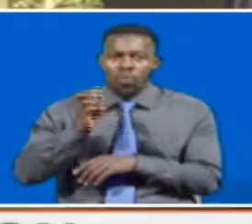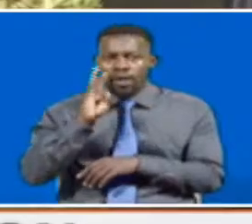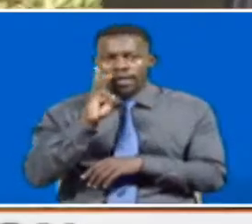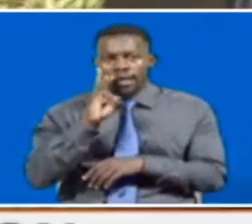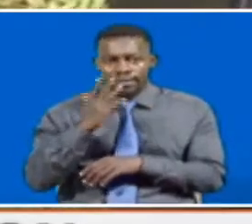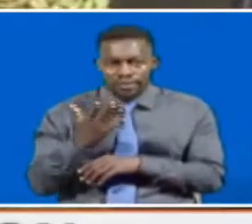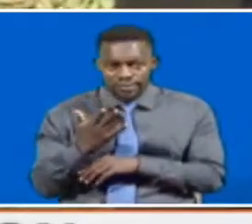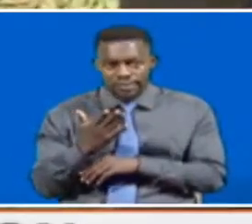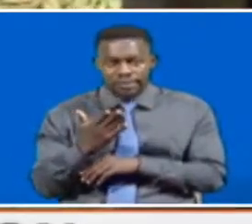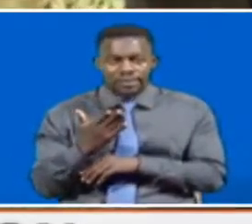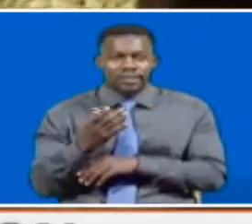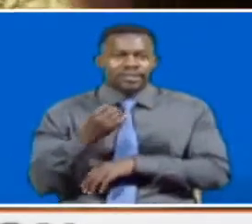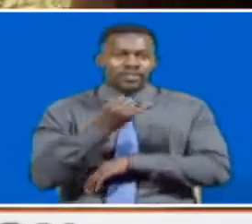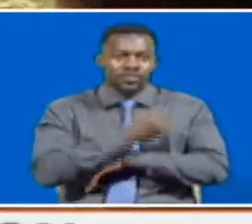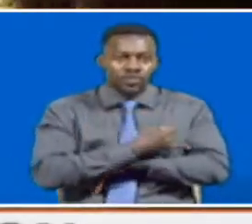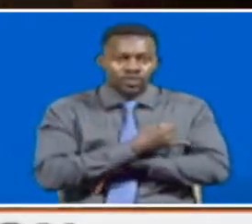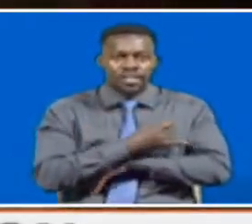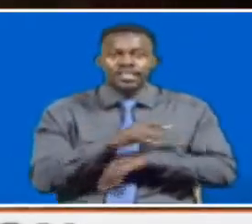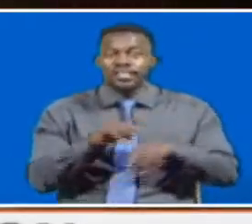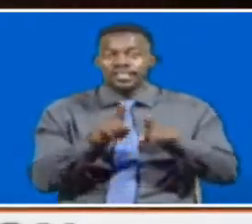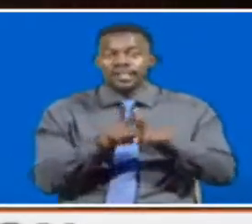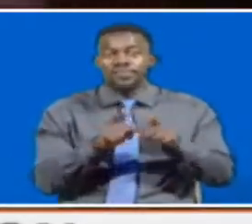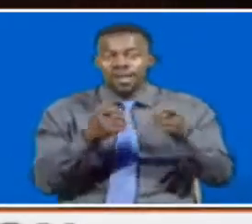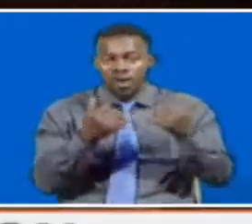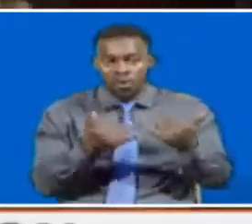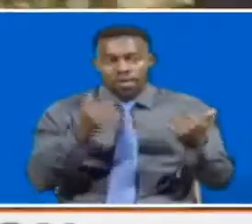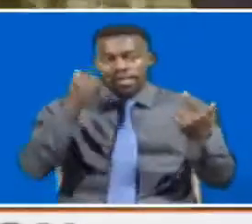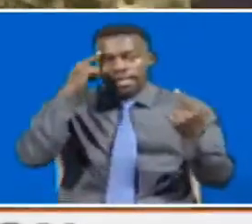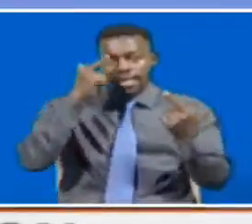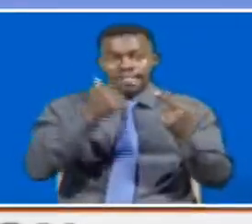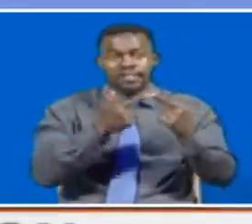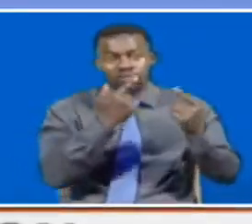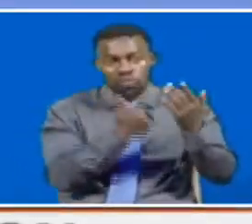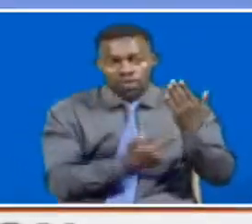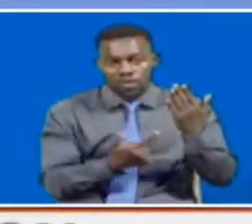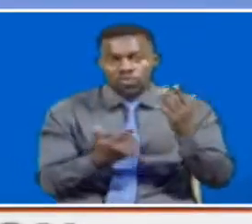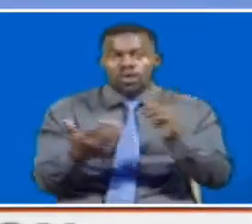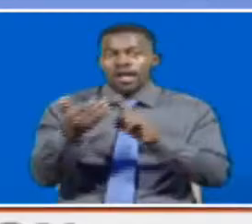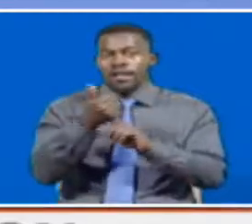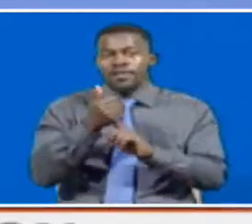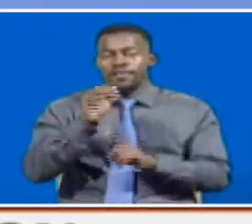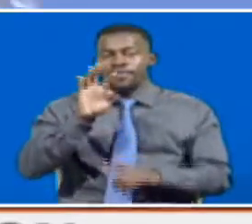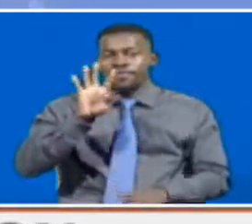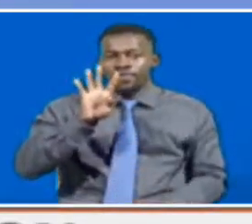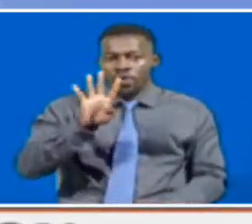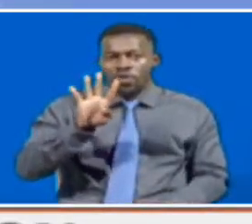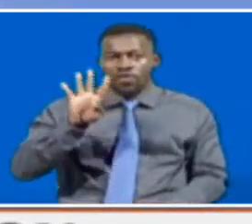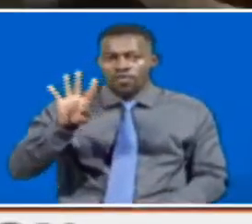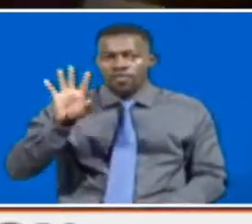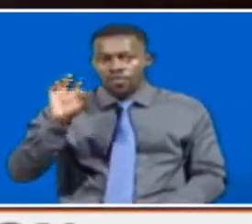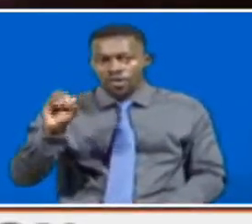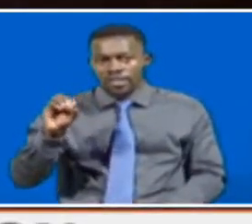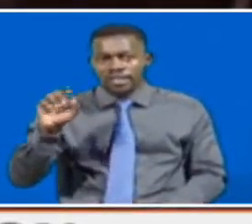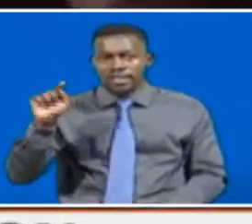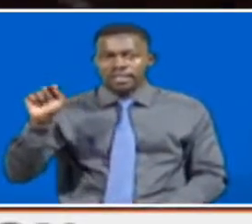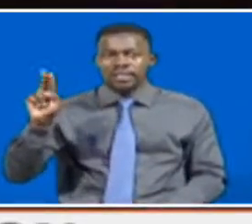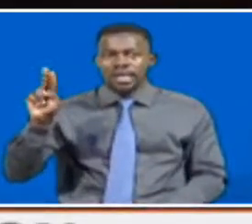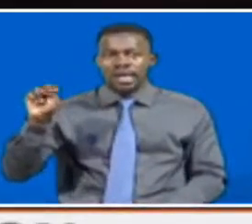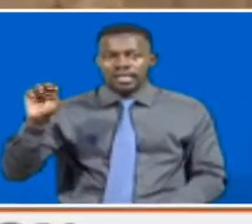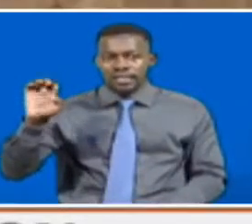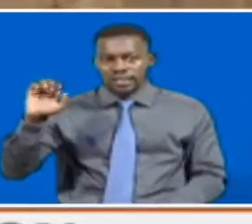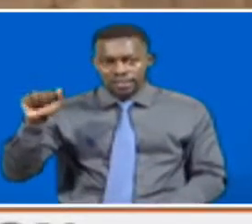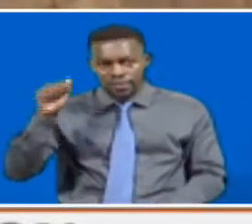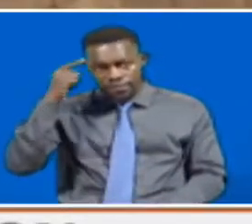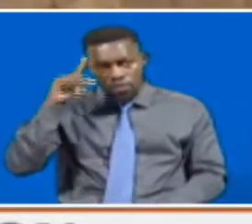Kimotho says the country has a target of producing at least 440,000 metric tons in the next 3 years,